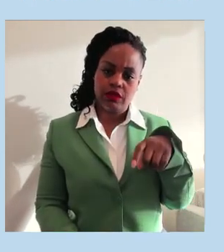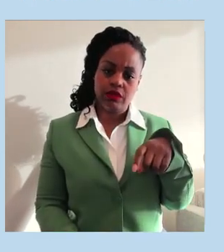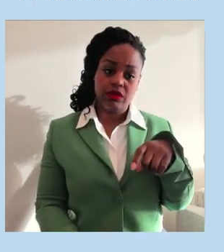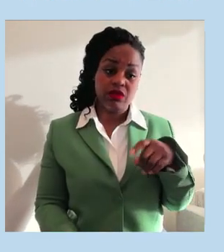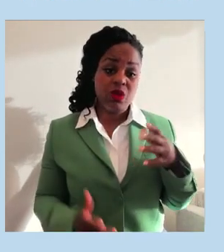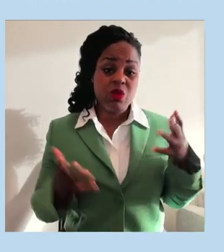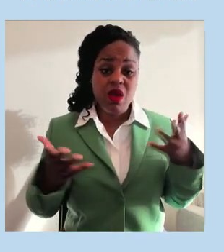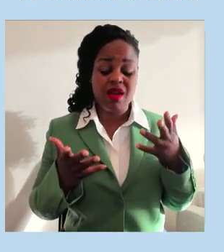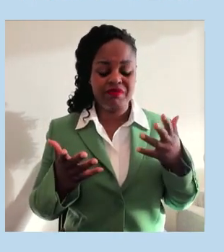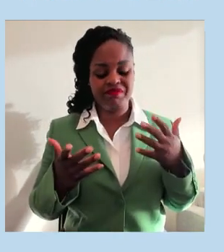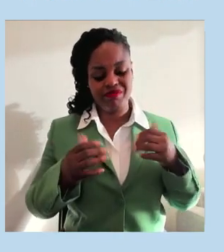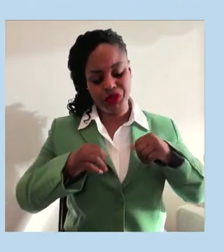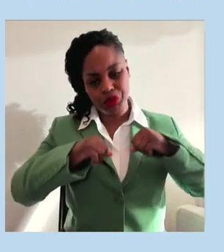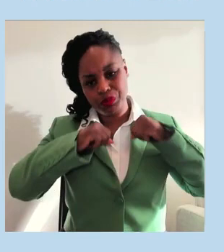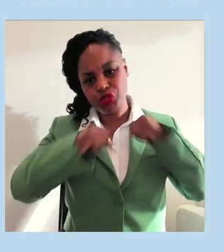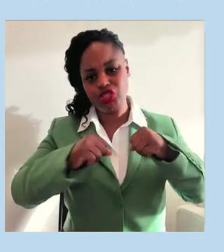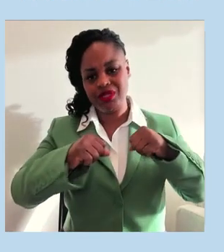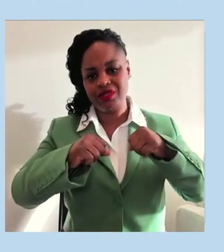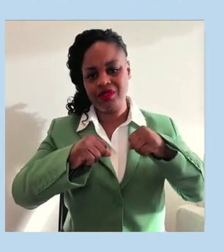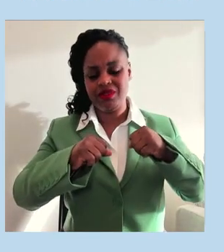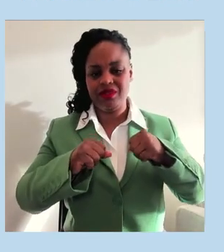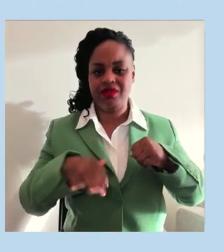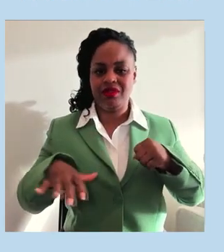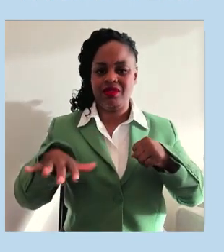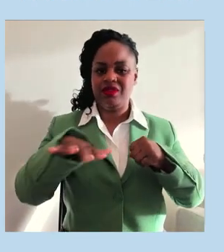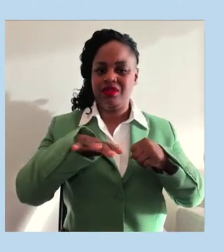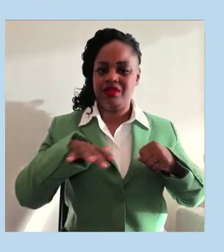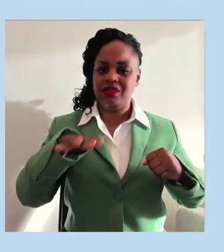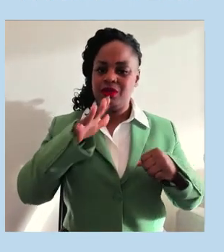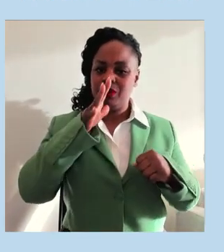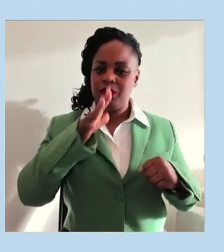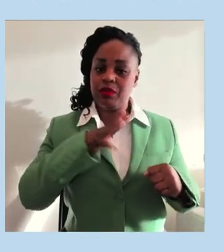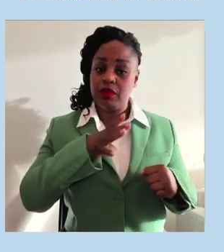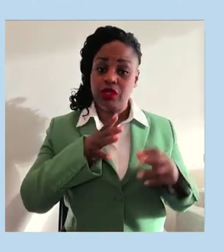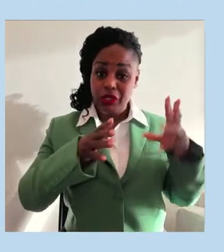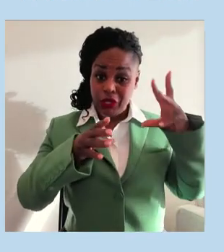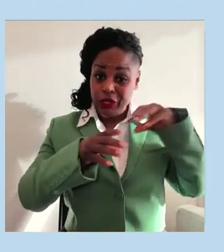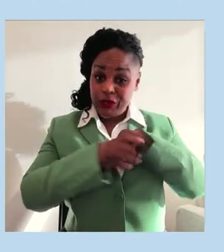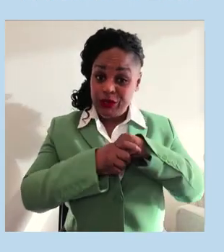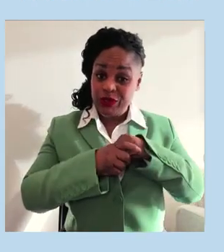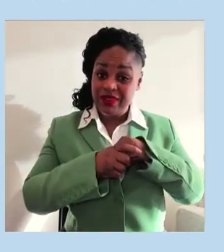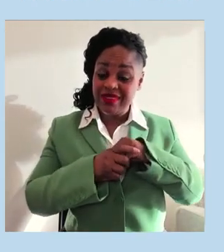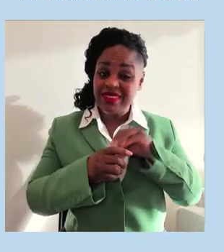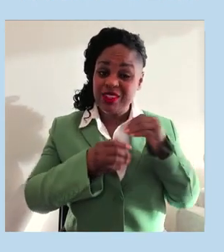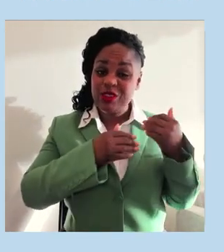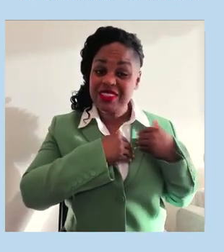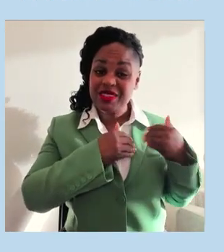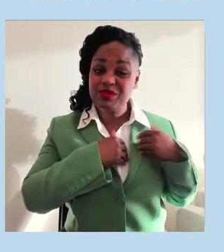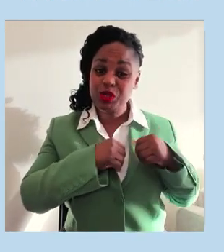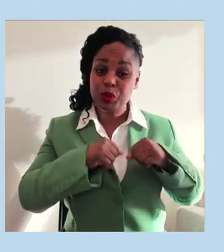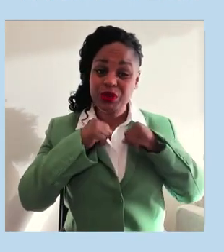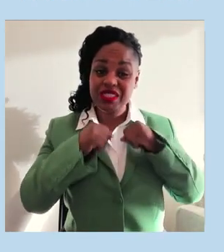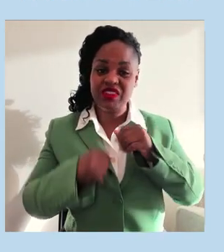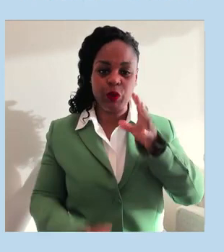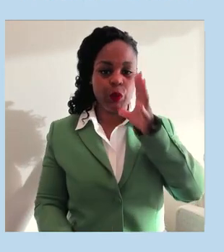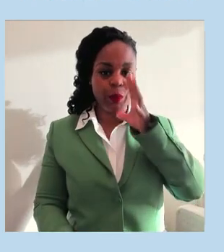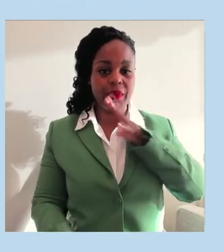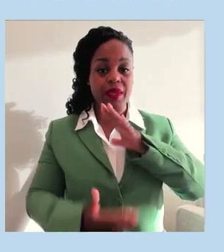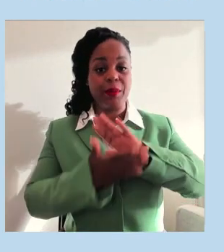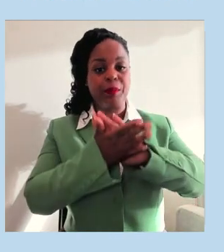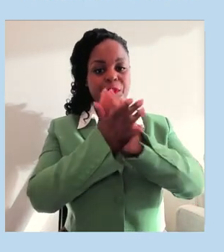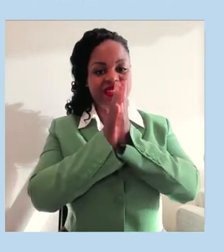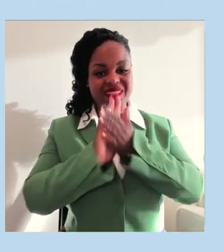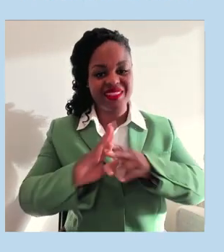by fulfilling responsibility to protect principles and upholding the women's peace and security agenda. Countries